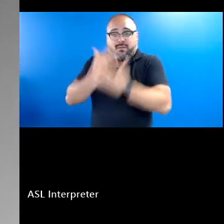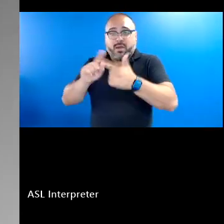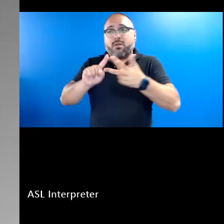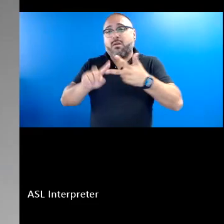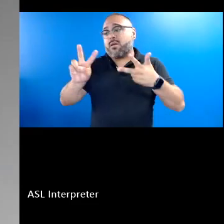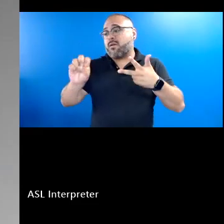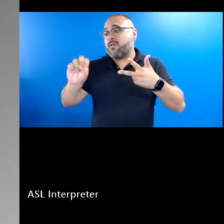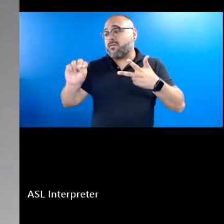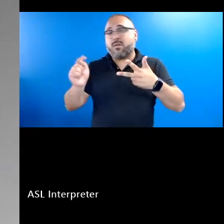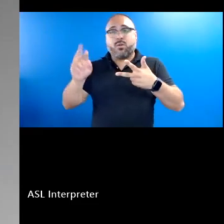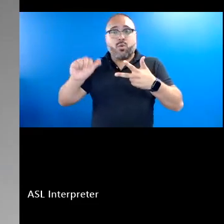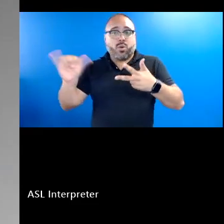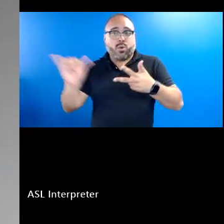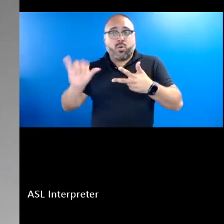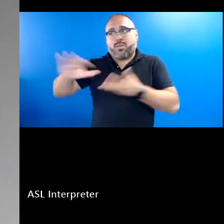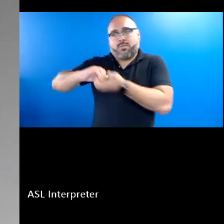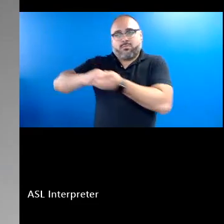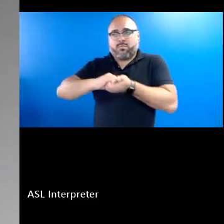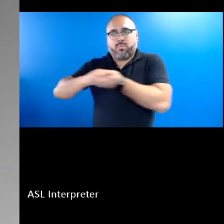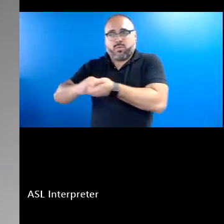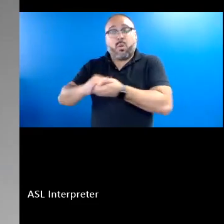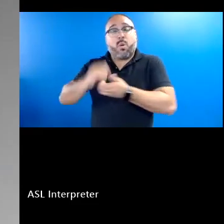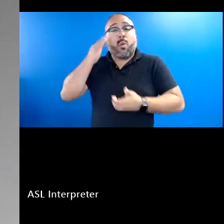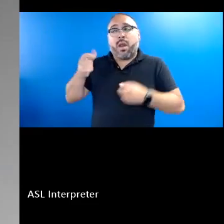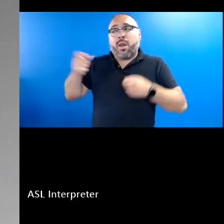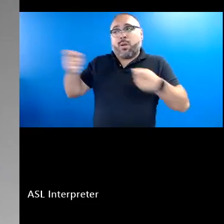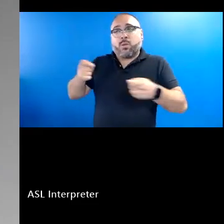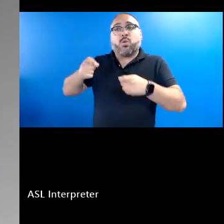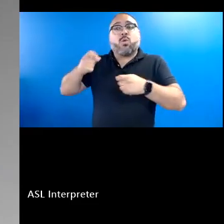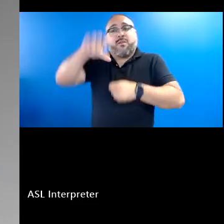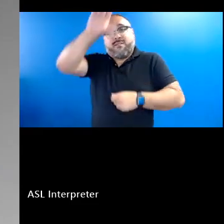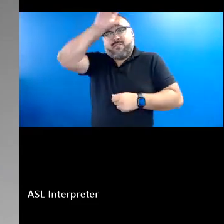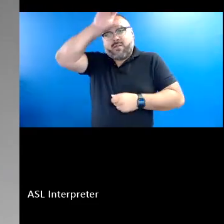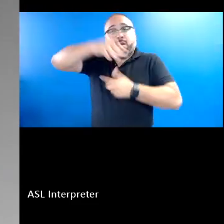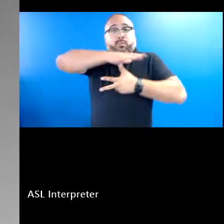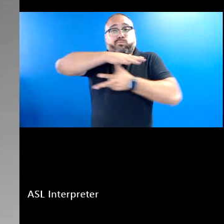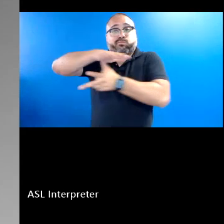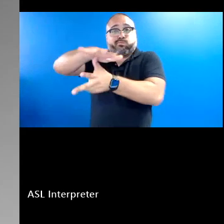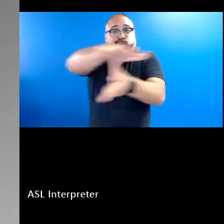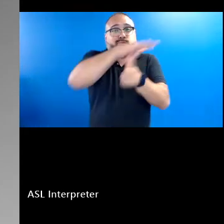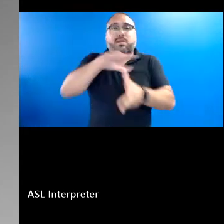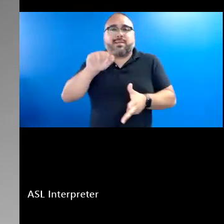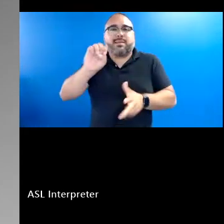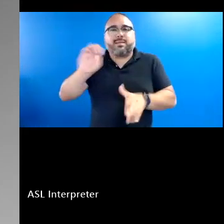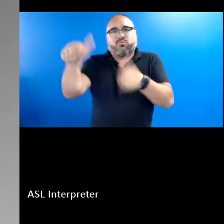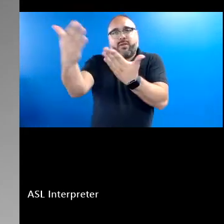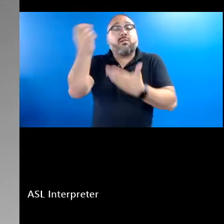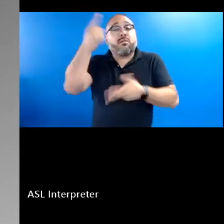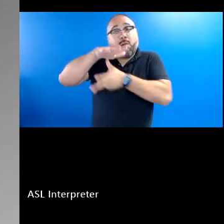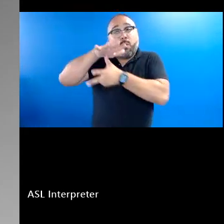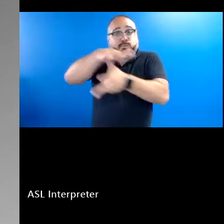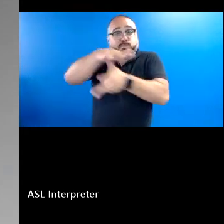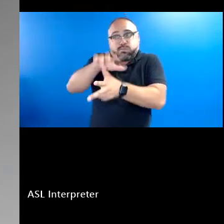their partnership operating a fleet of firefighting helicopters provided by SCE. These helicopters, which are